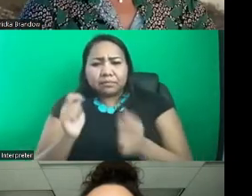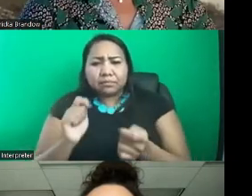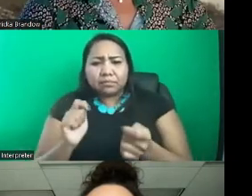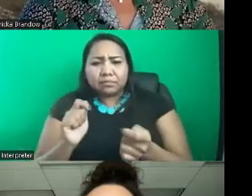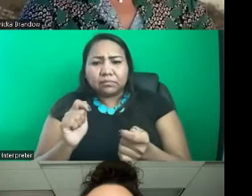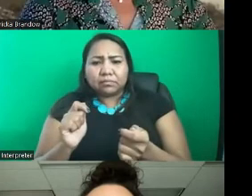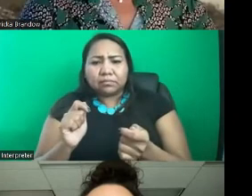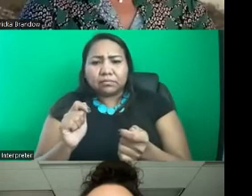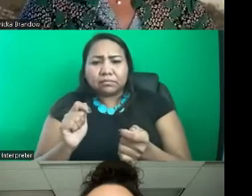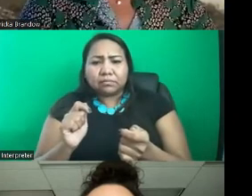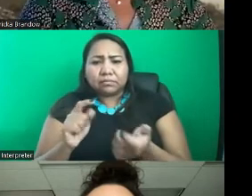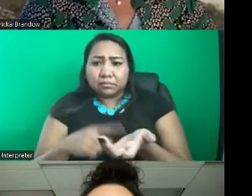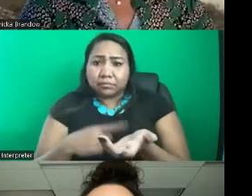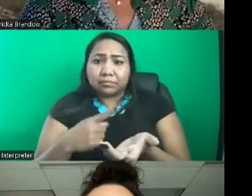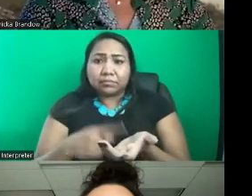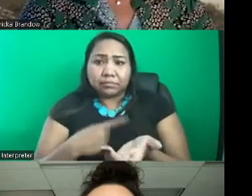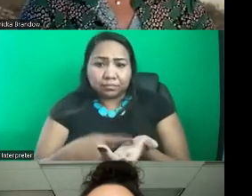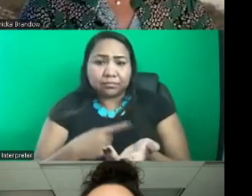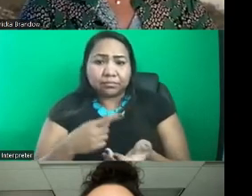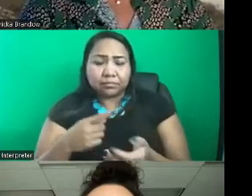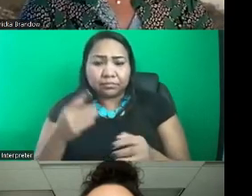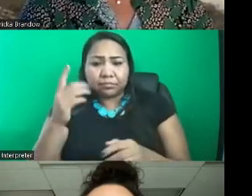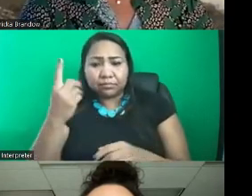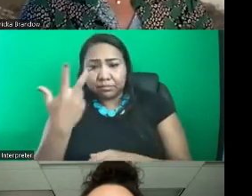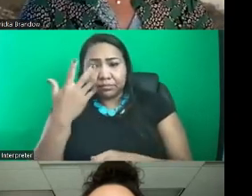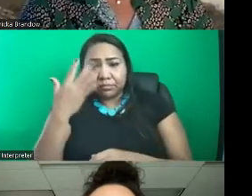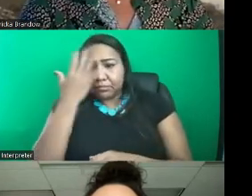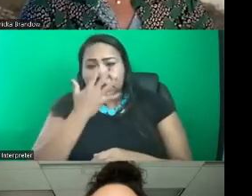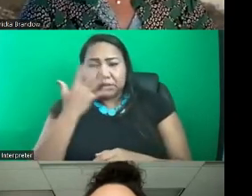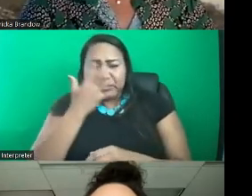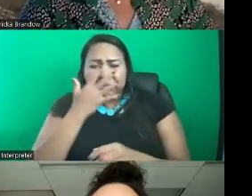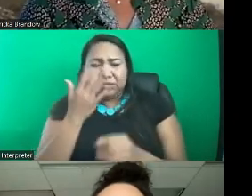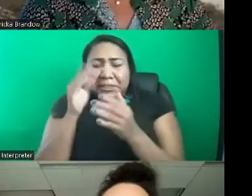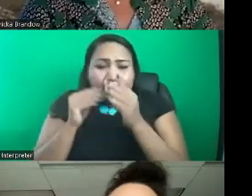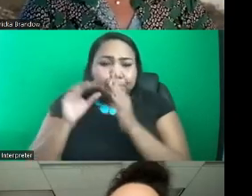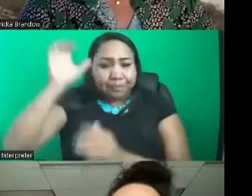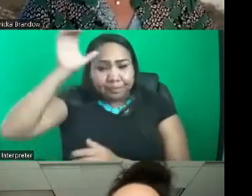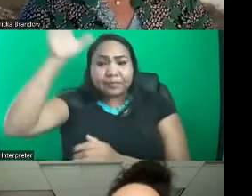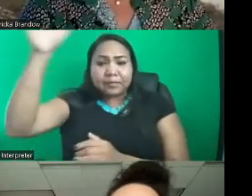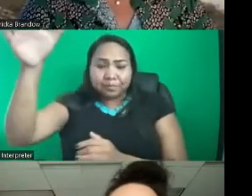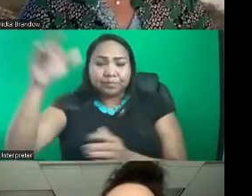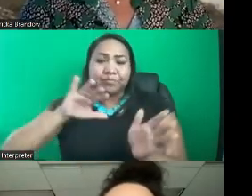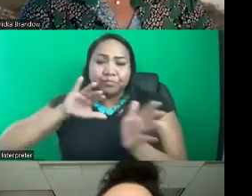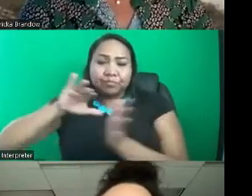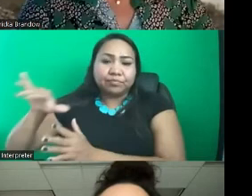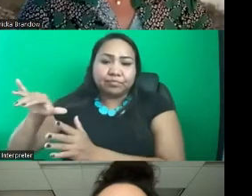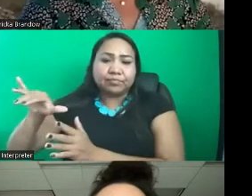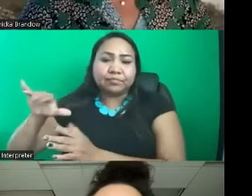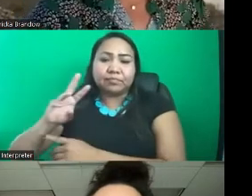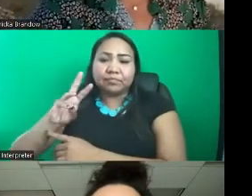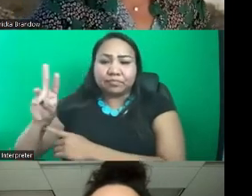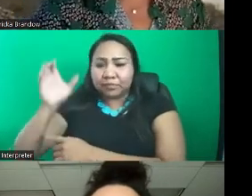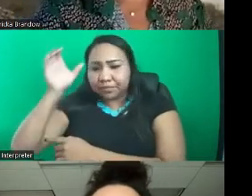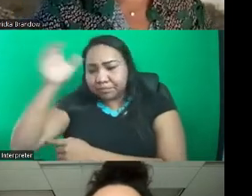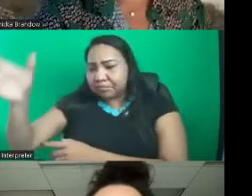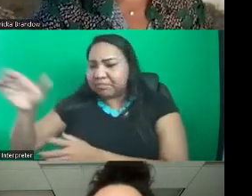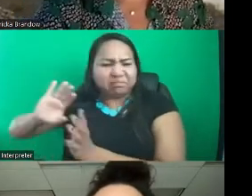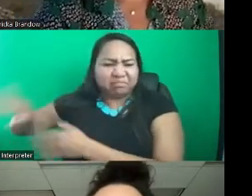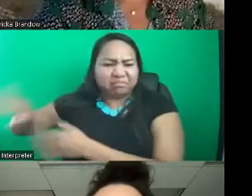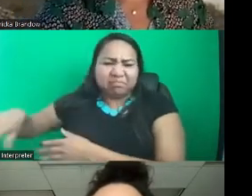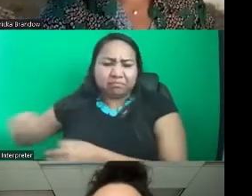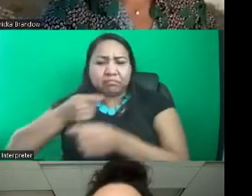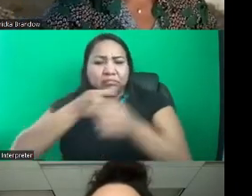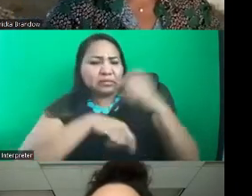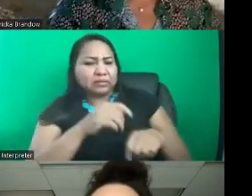replace representations of concepts with indigenous representations that are